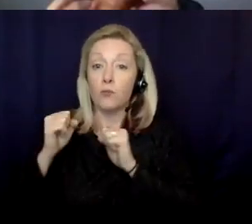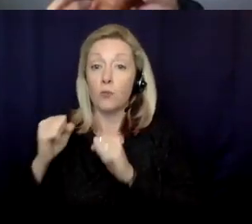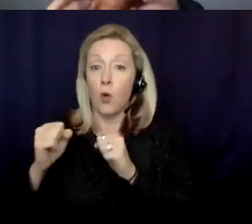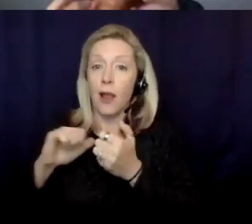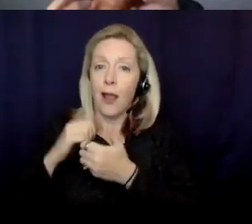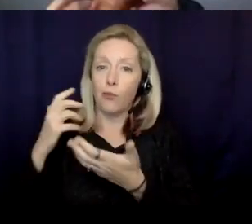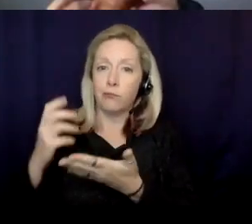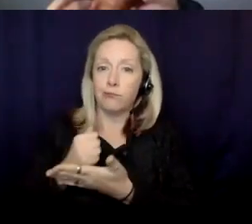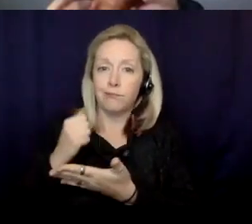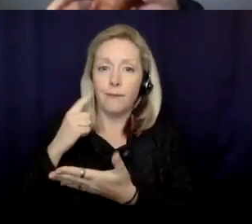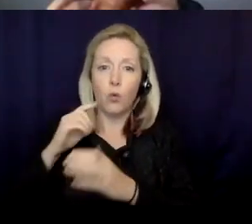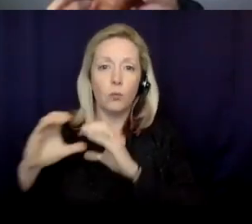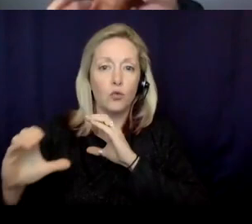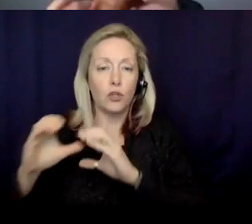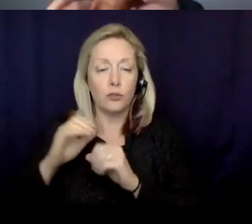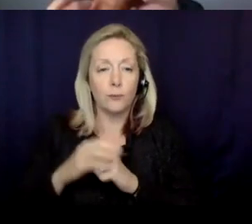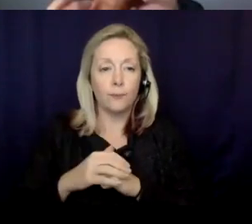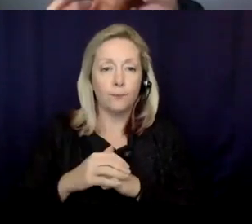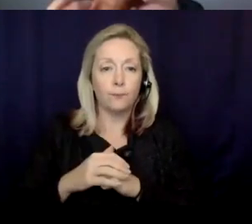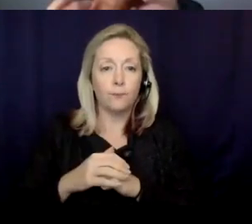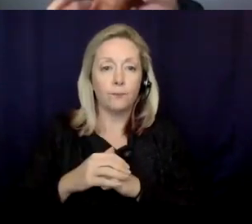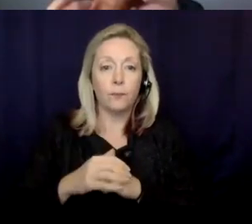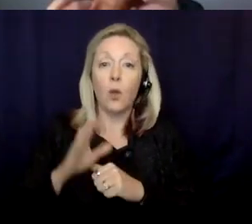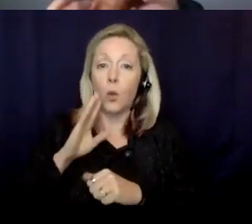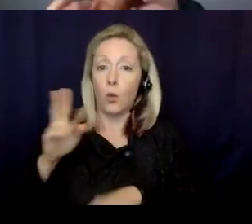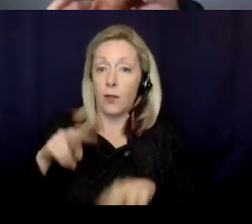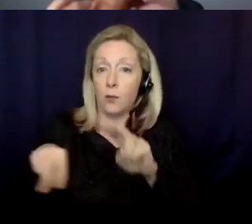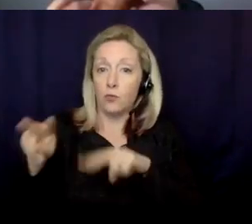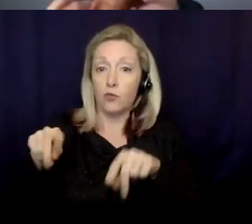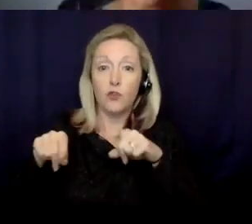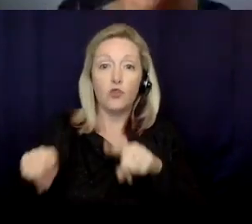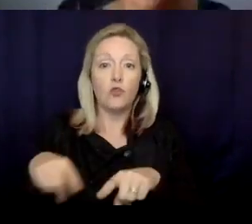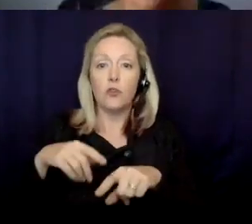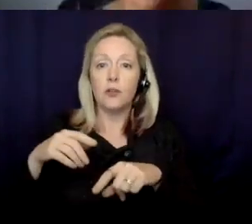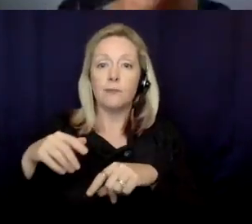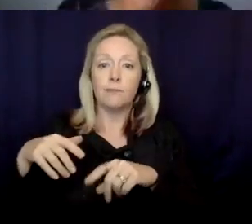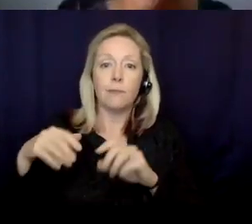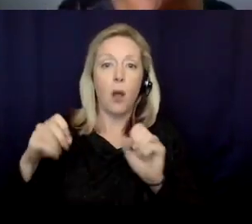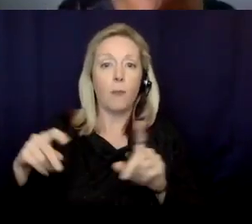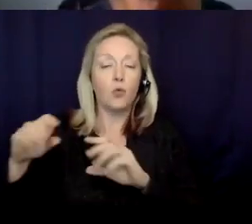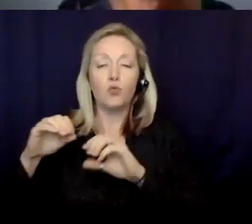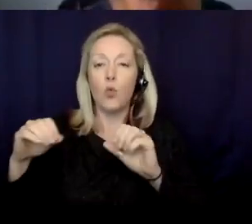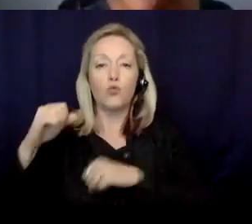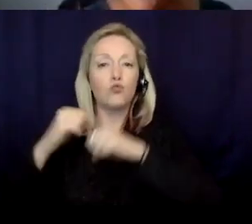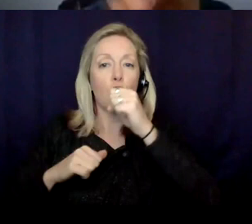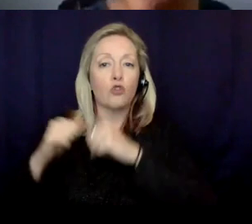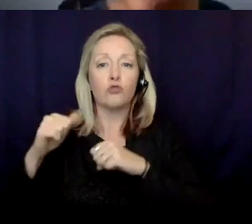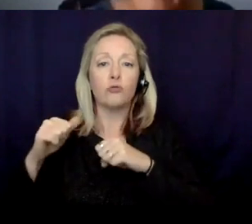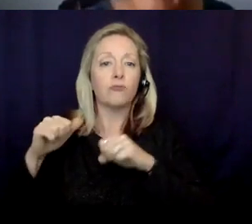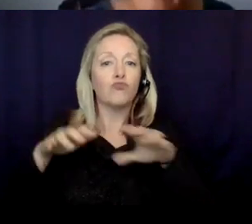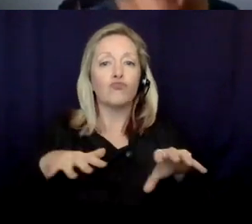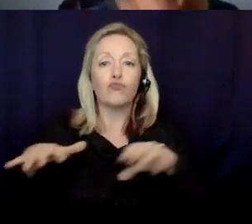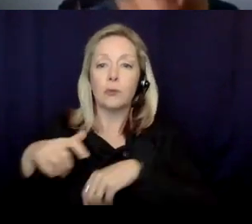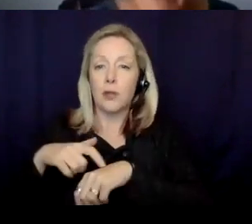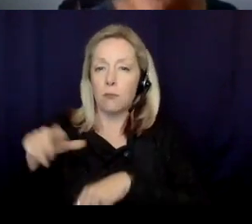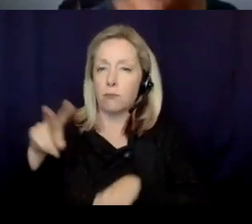we communication go? We're going to observe that individual during unstructured time. We're going to really watch and see how